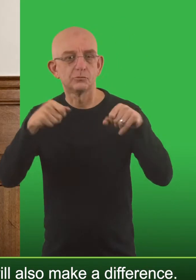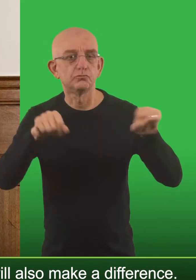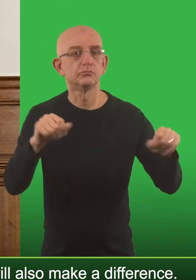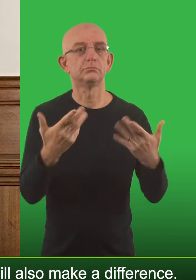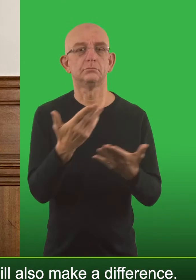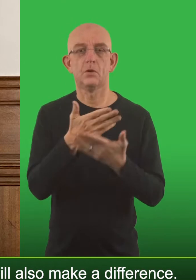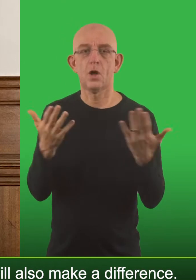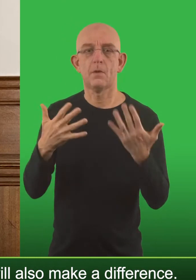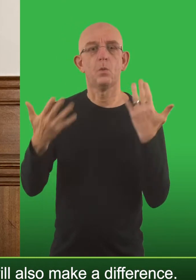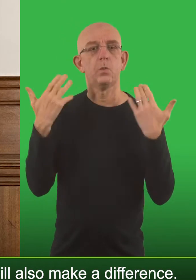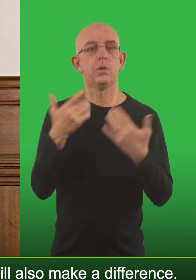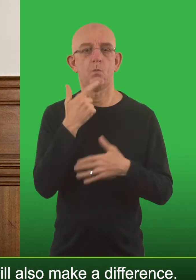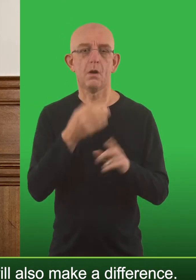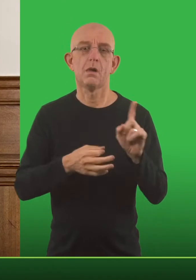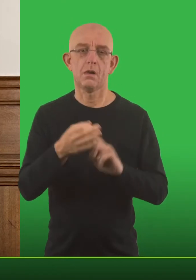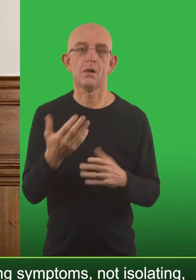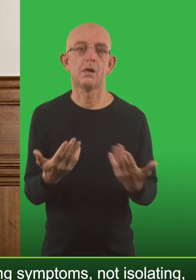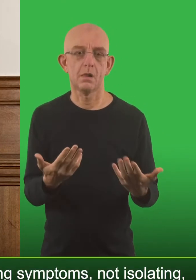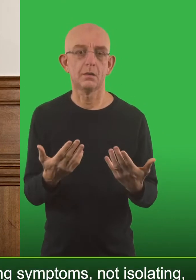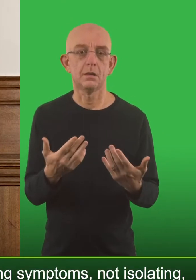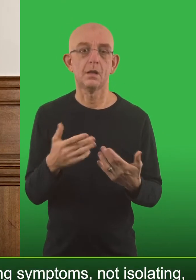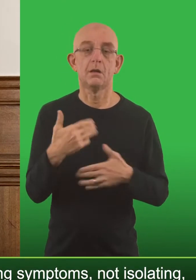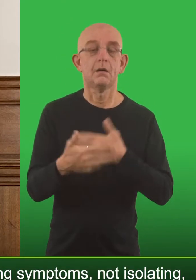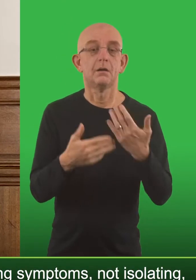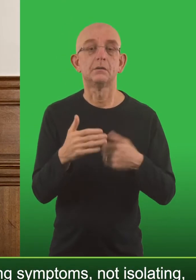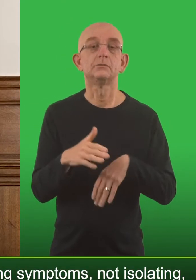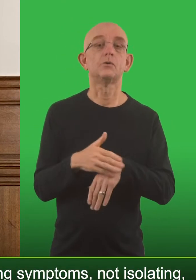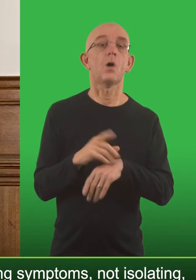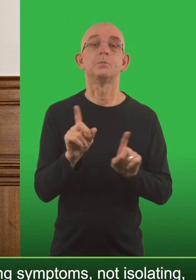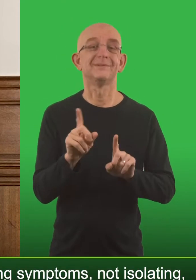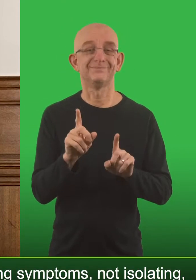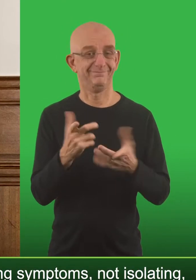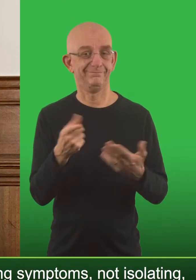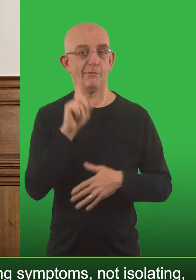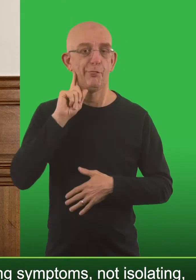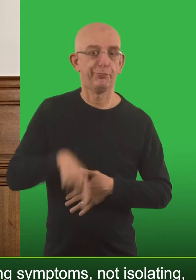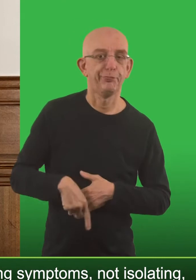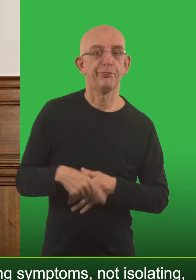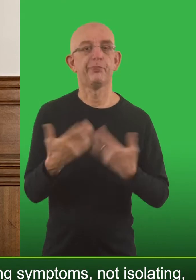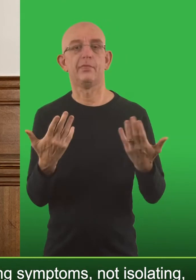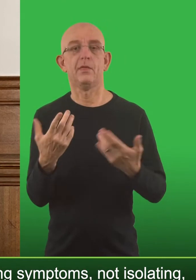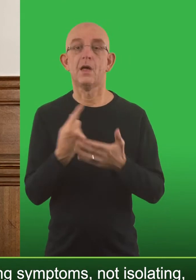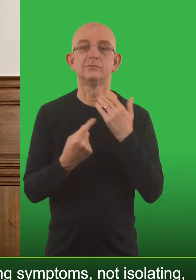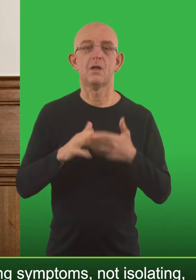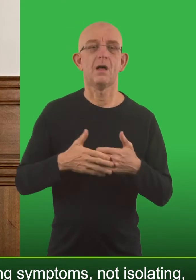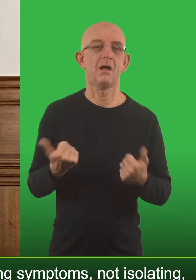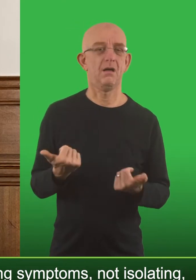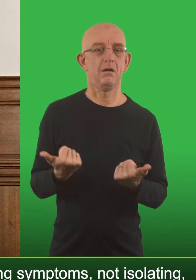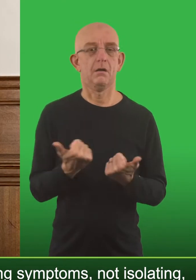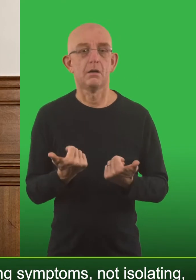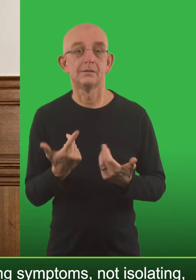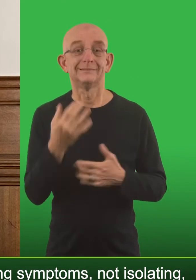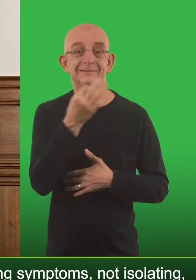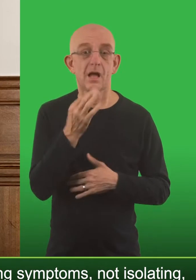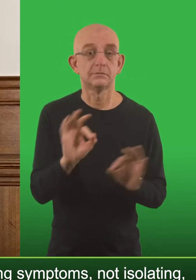possible, will also make a difference. Things that will make recovery slower: ignoring symptoms, not isolating,